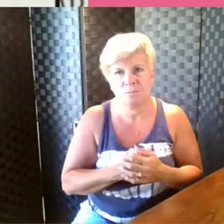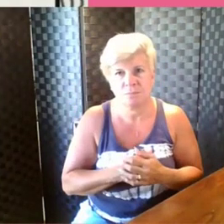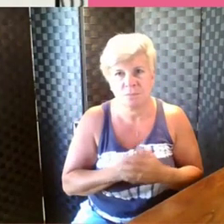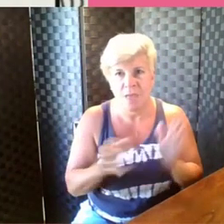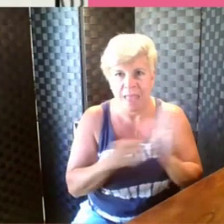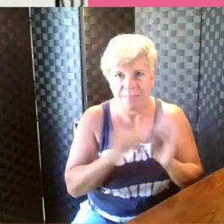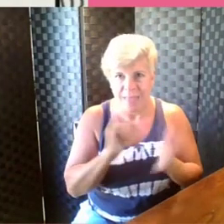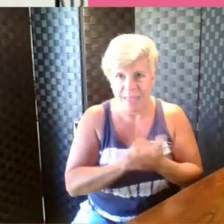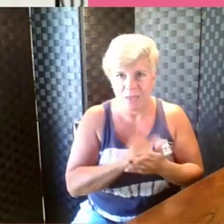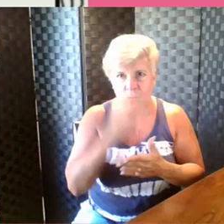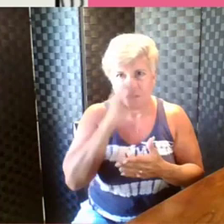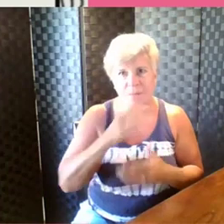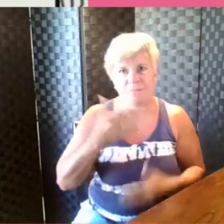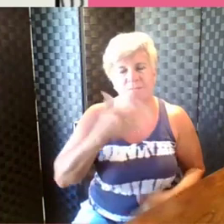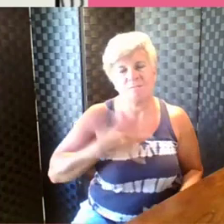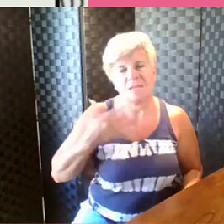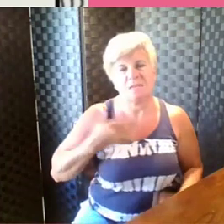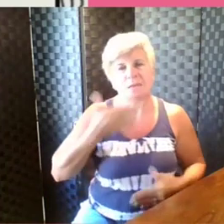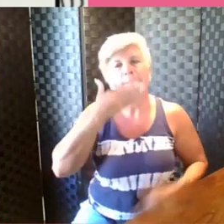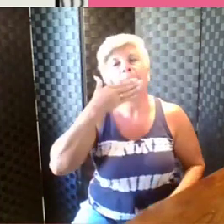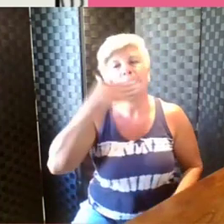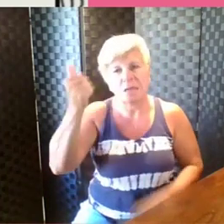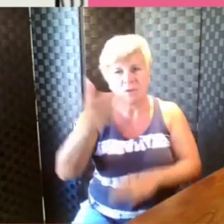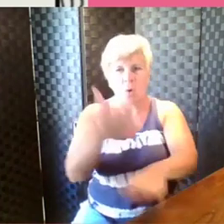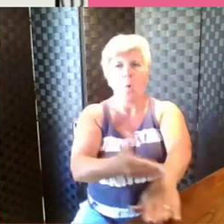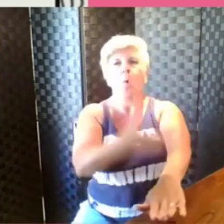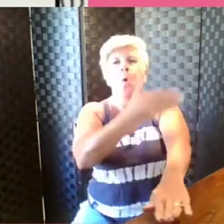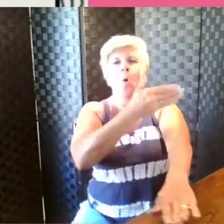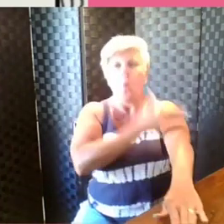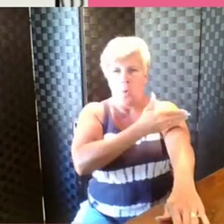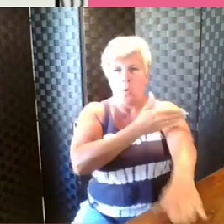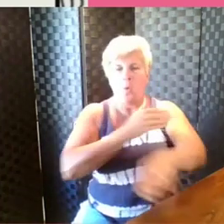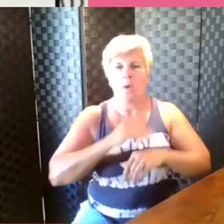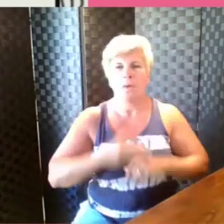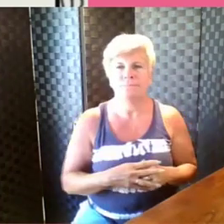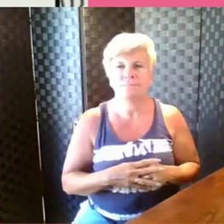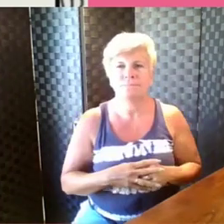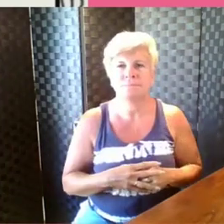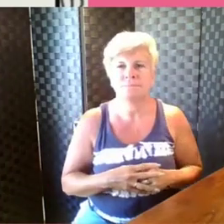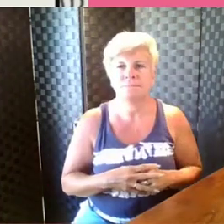So we'll add that to our graphic organizer.